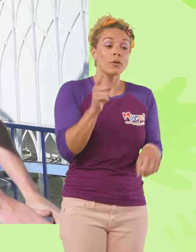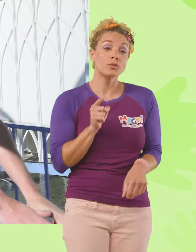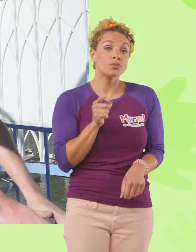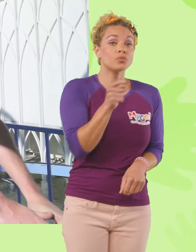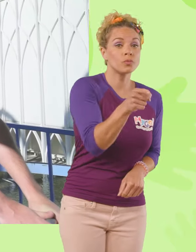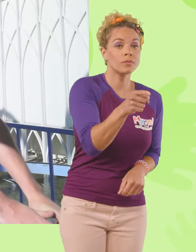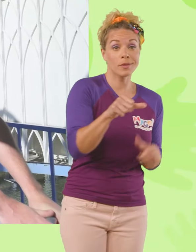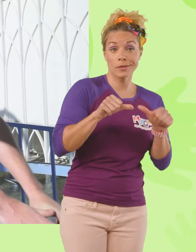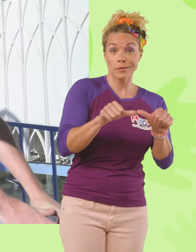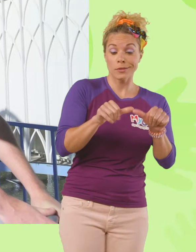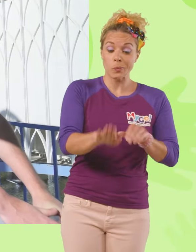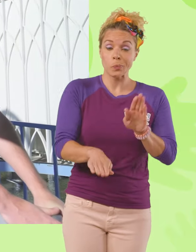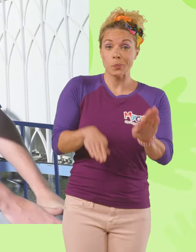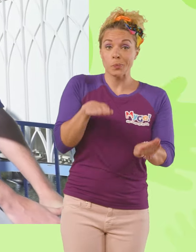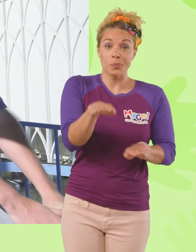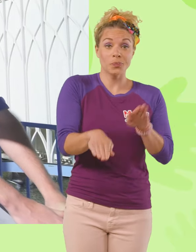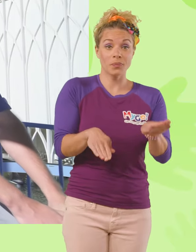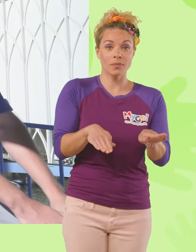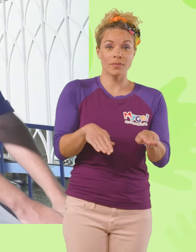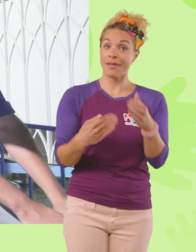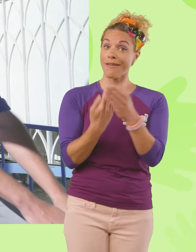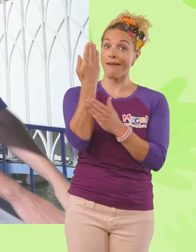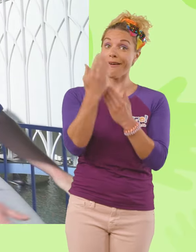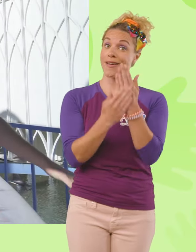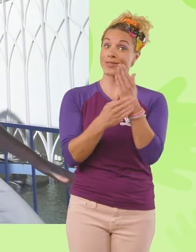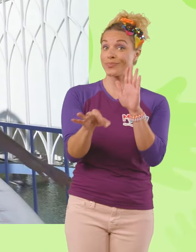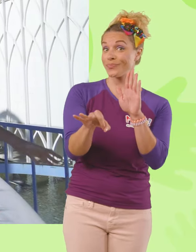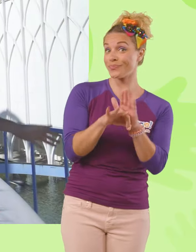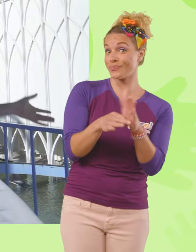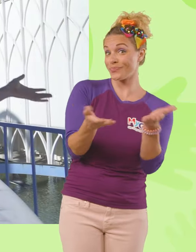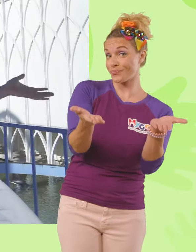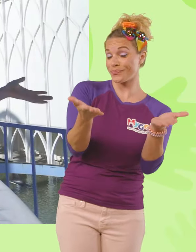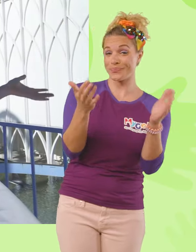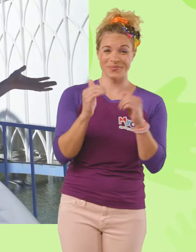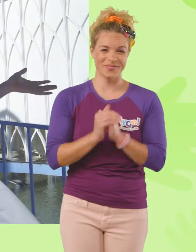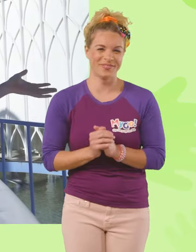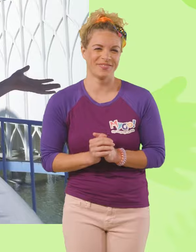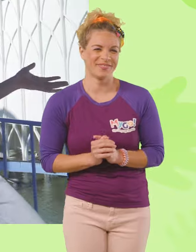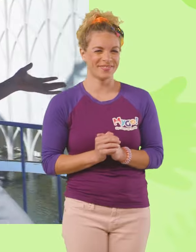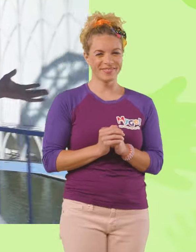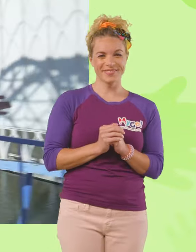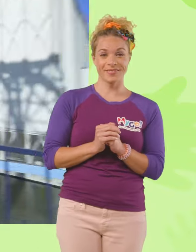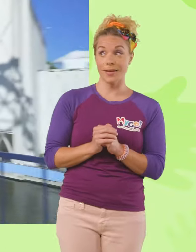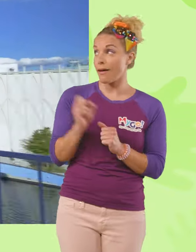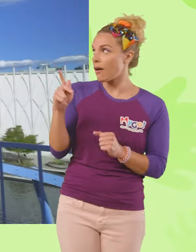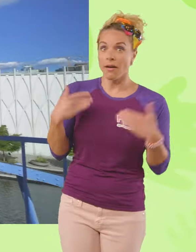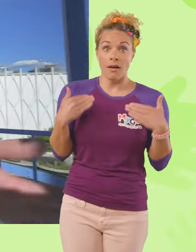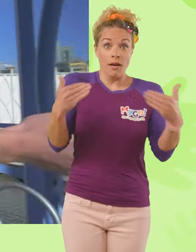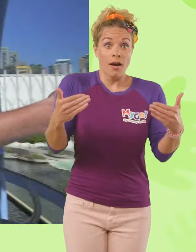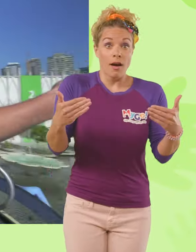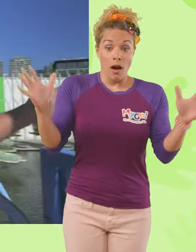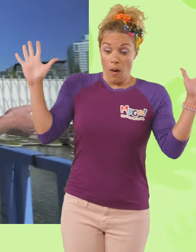pedaling the whole time. Okay. Hands are optional. Whoa, hands are optional. Here I go.